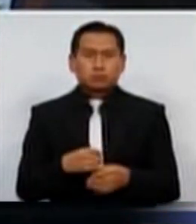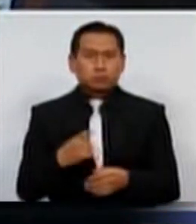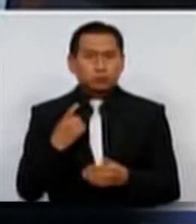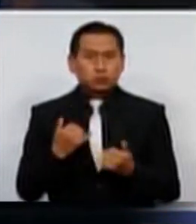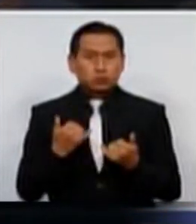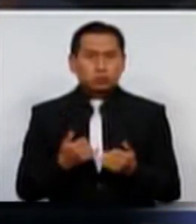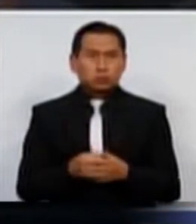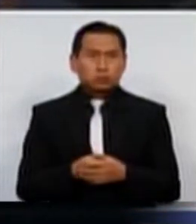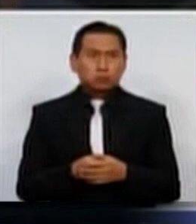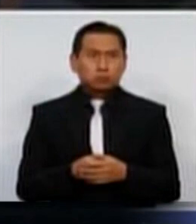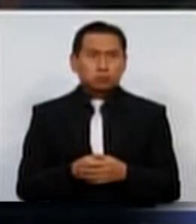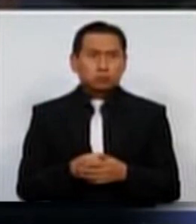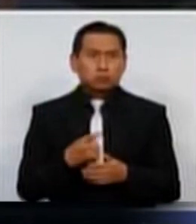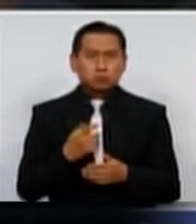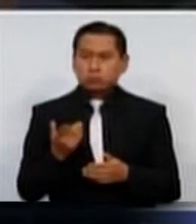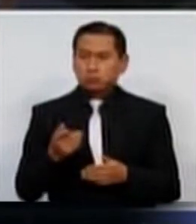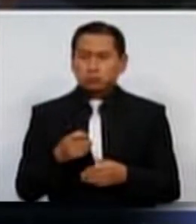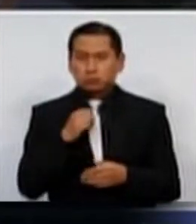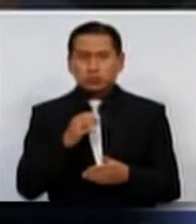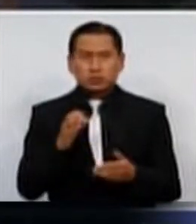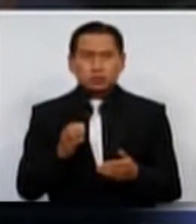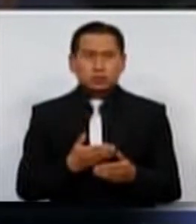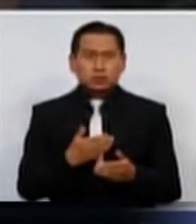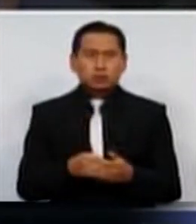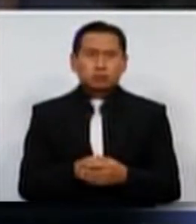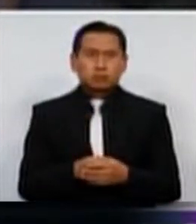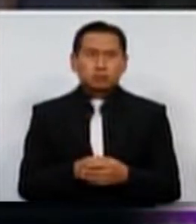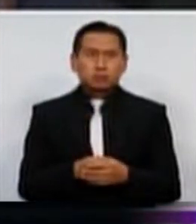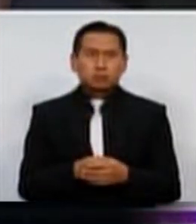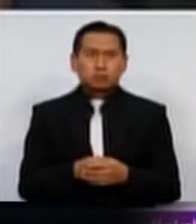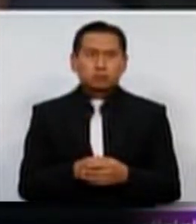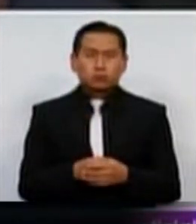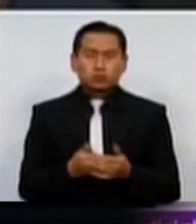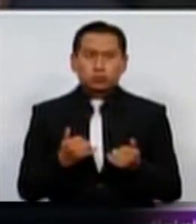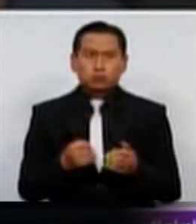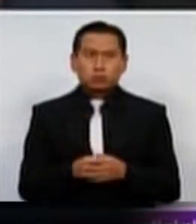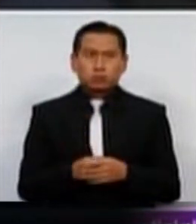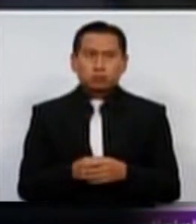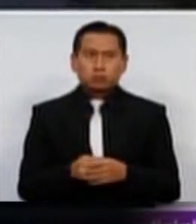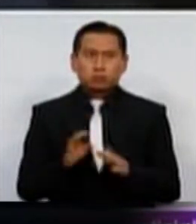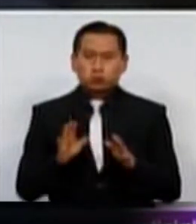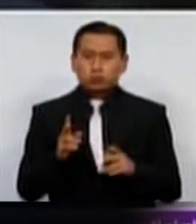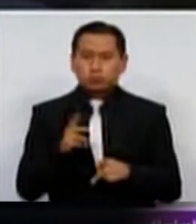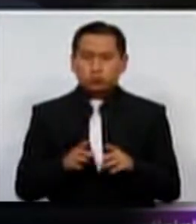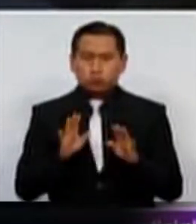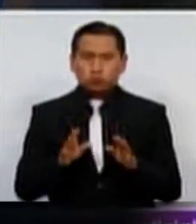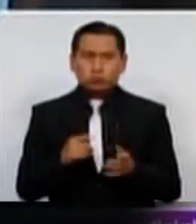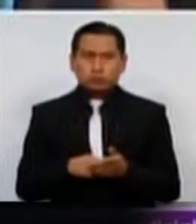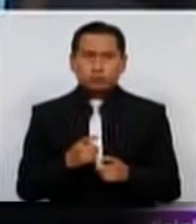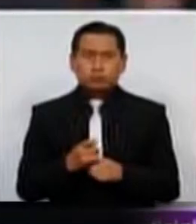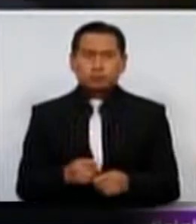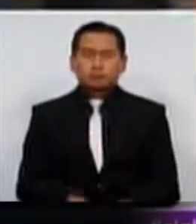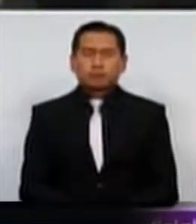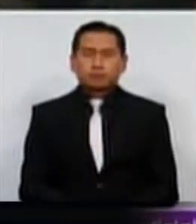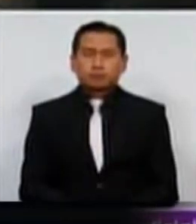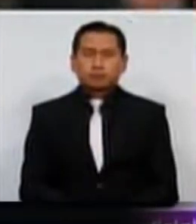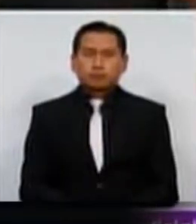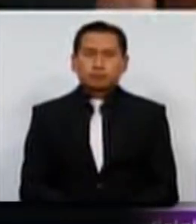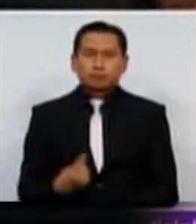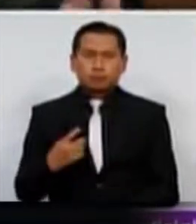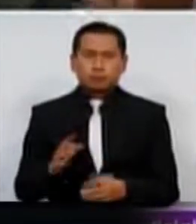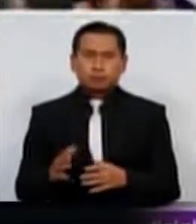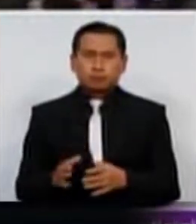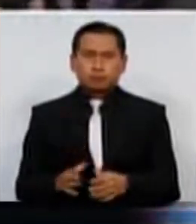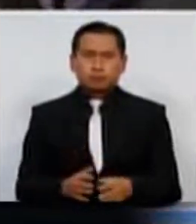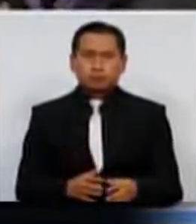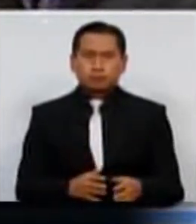and I think today, as an old song says, has been for the people, what belongs to